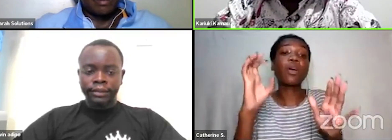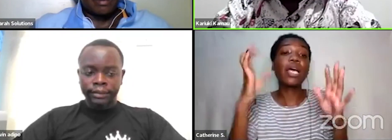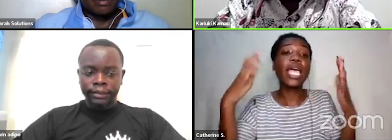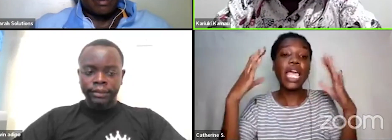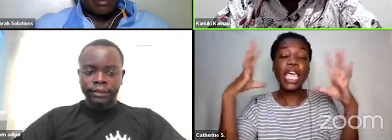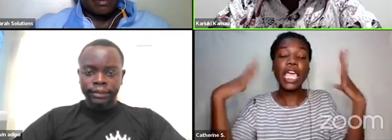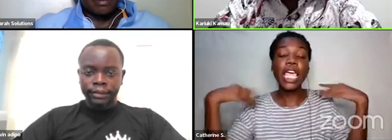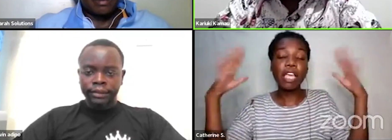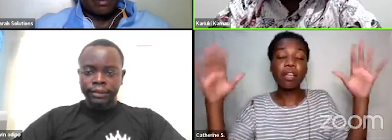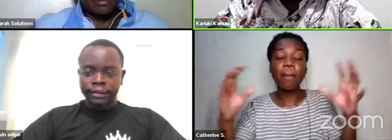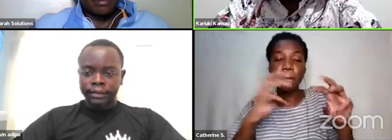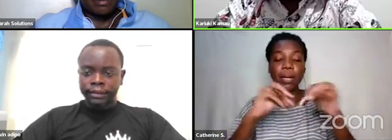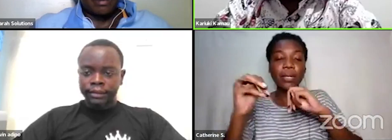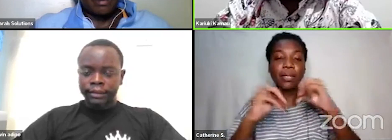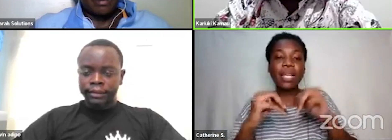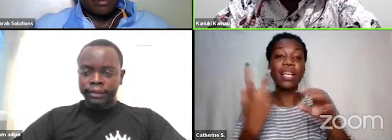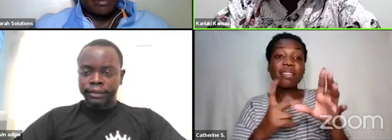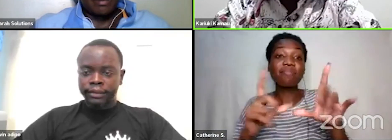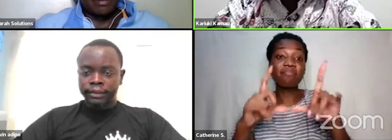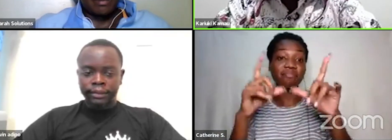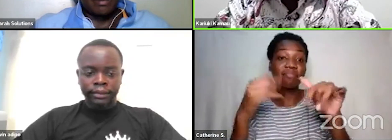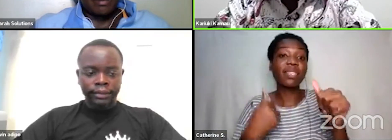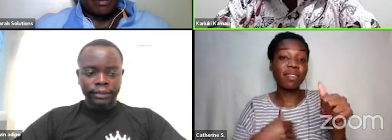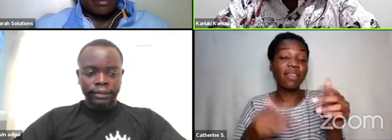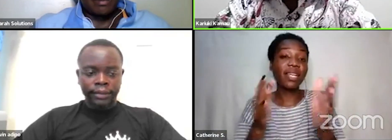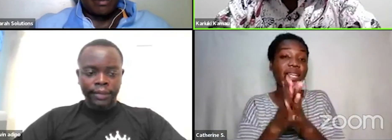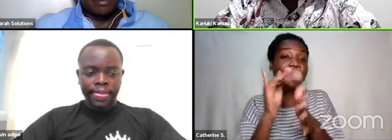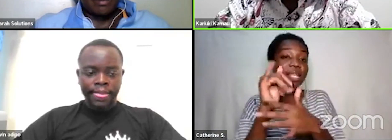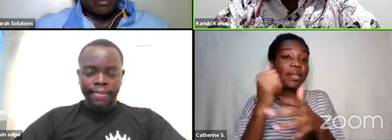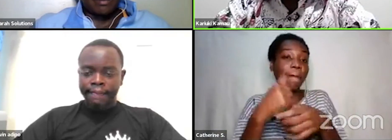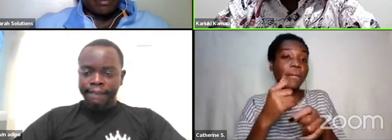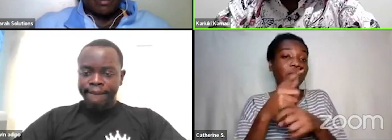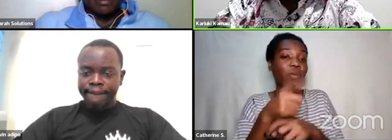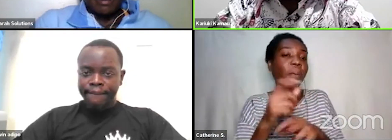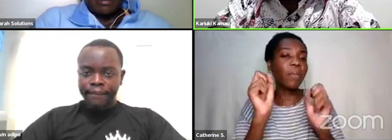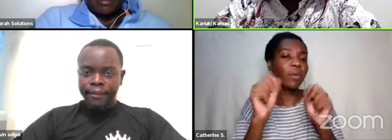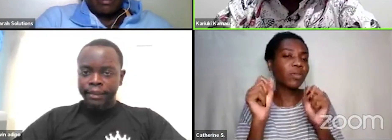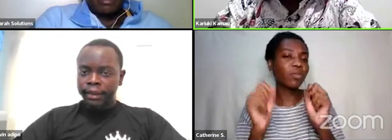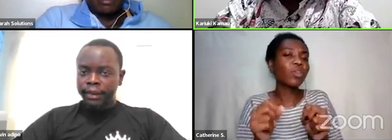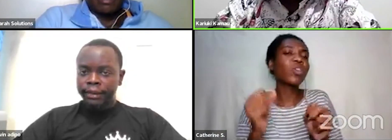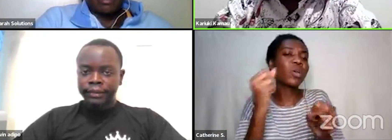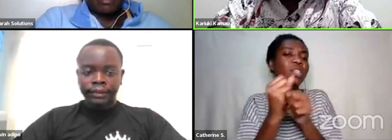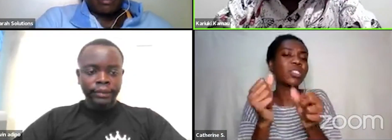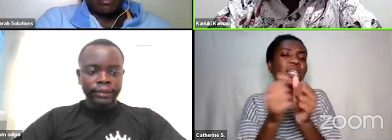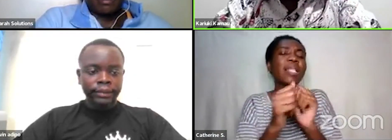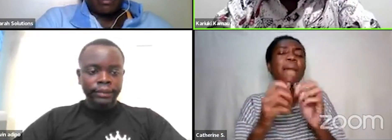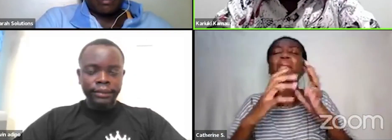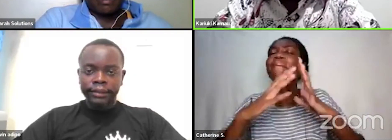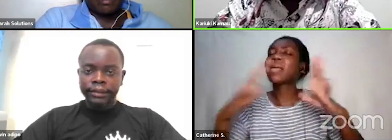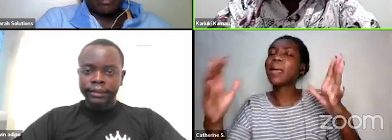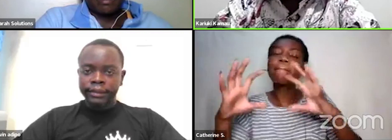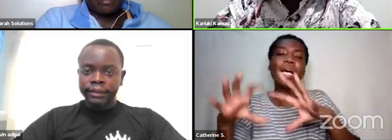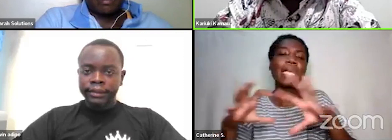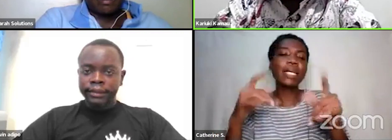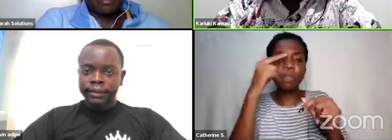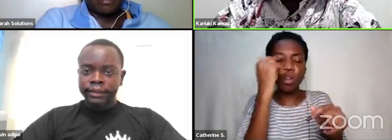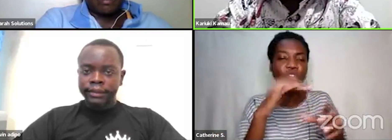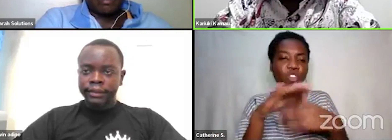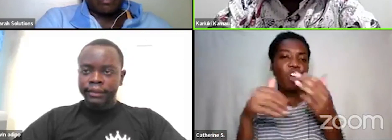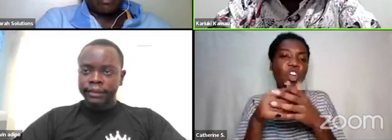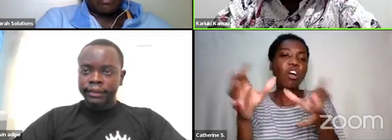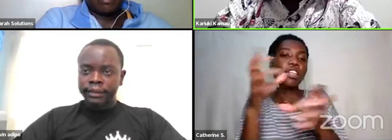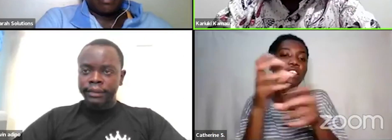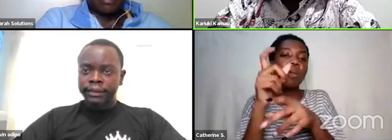NITA certified. This is to enable you that you're able to deal with a wider range of market, because every organization is supposed to